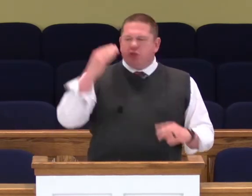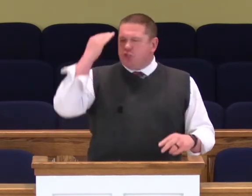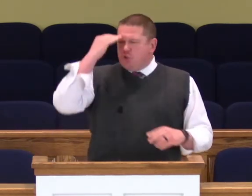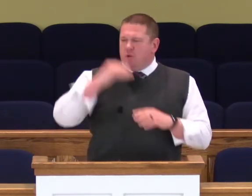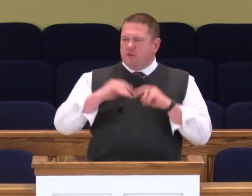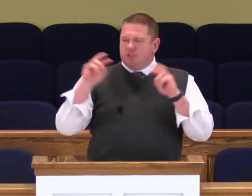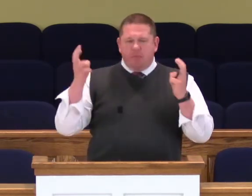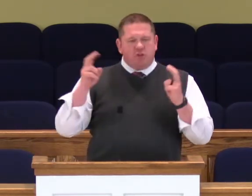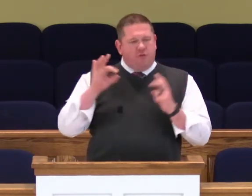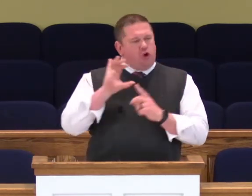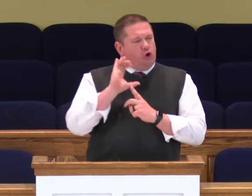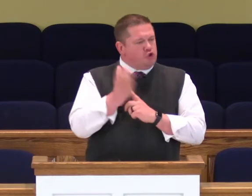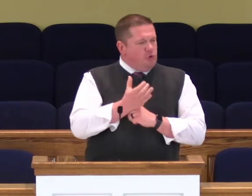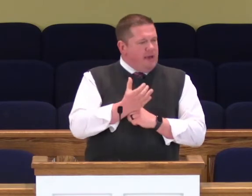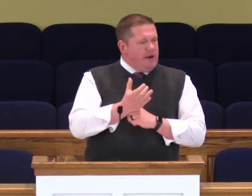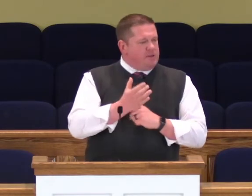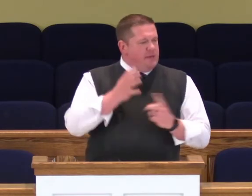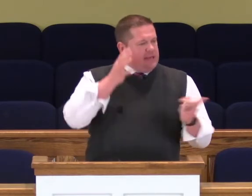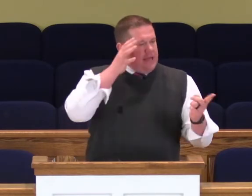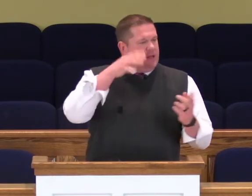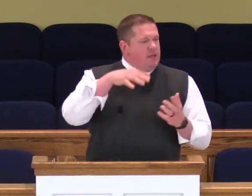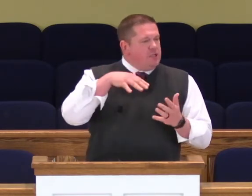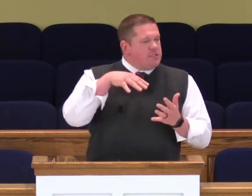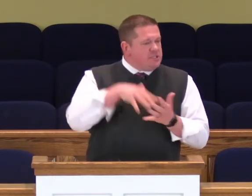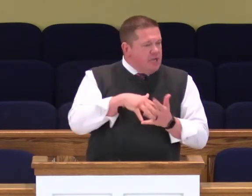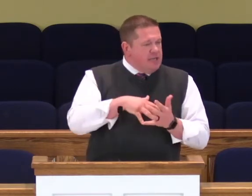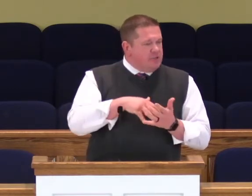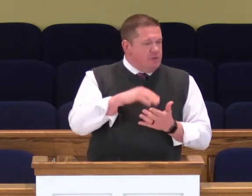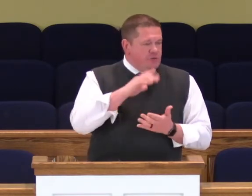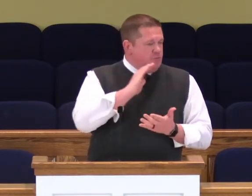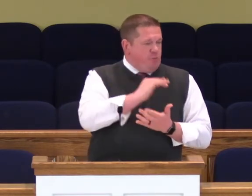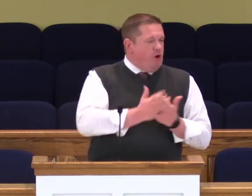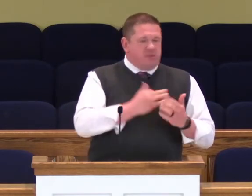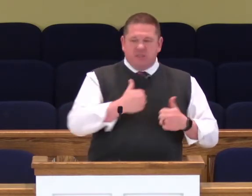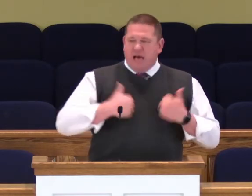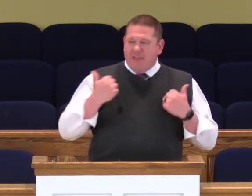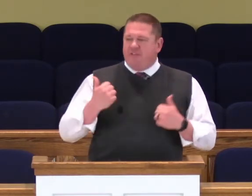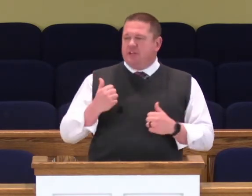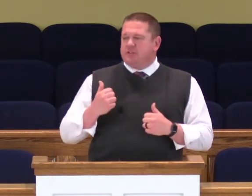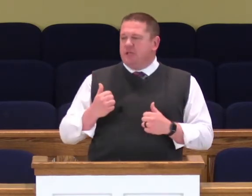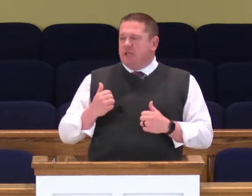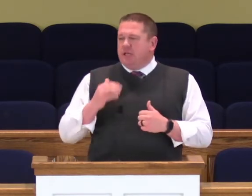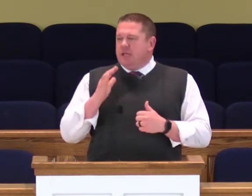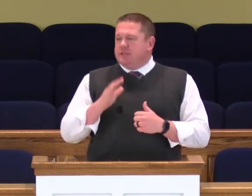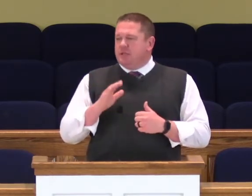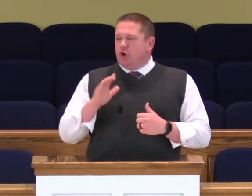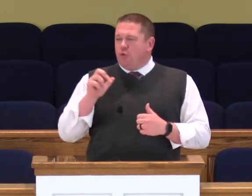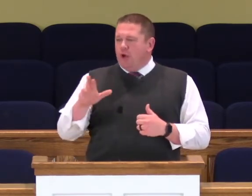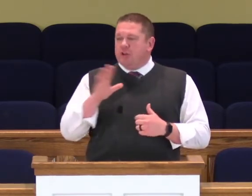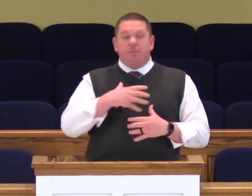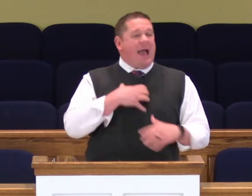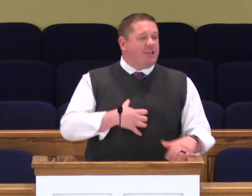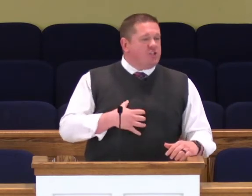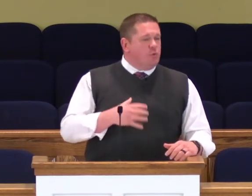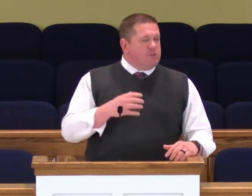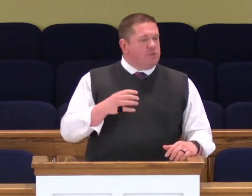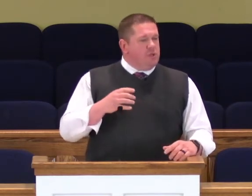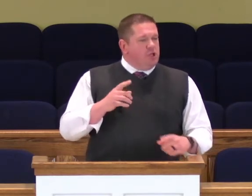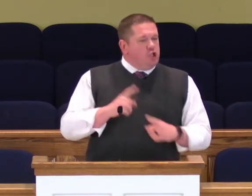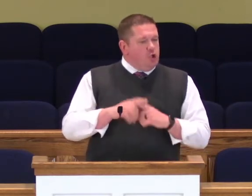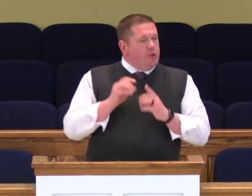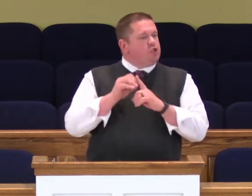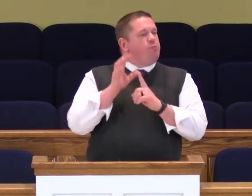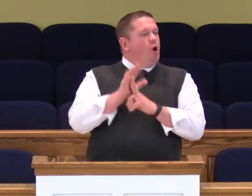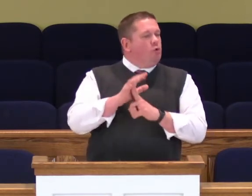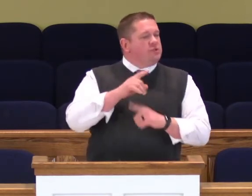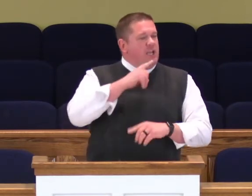very astute in the subject of cultural matters. My dad studied, it was part of his life and his career. His passion was